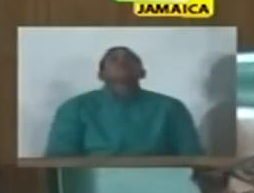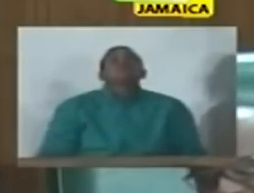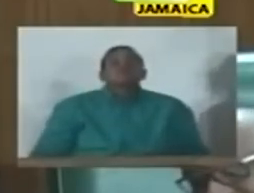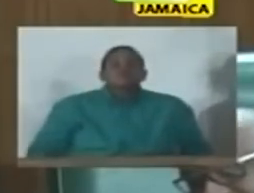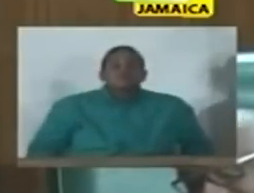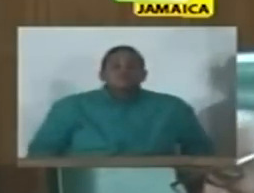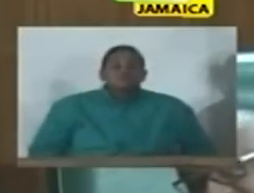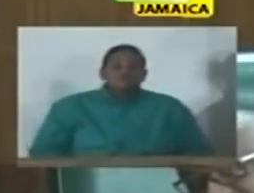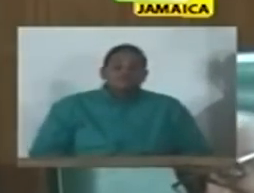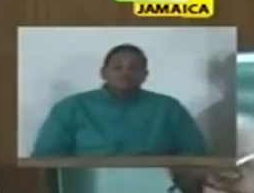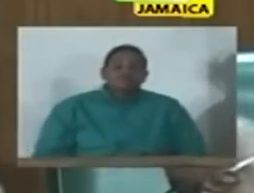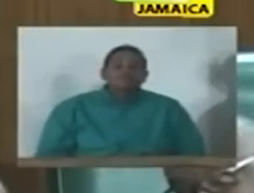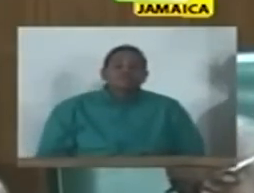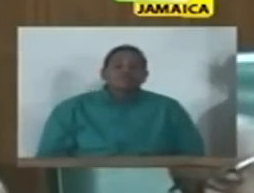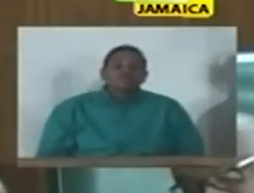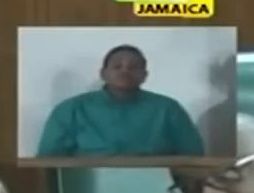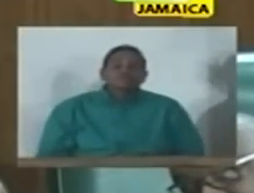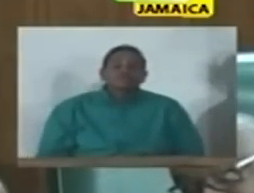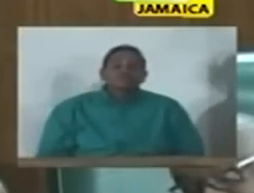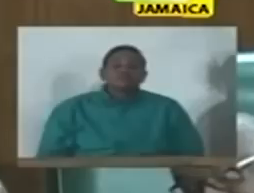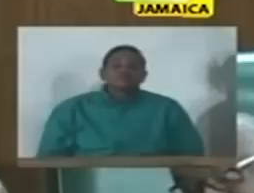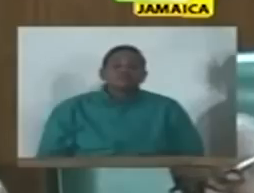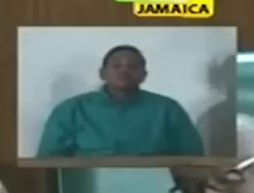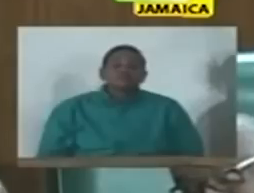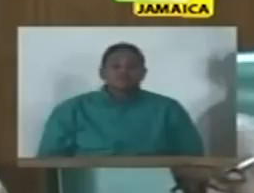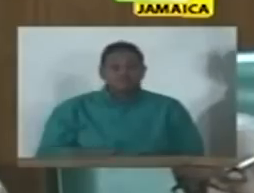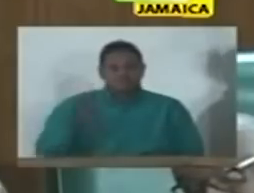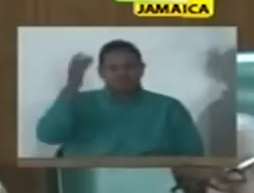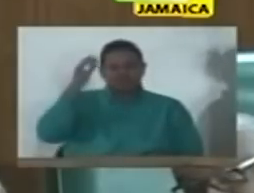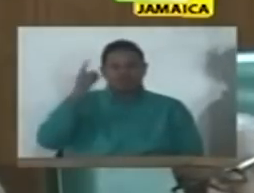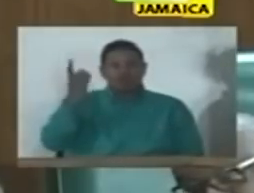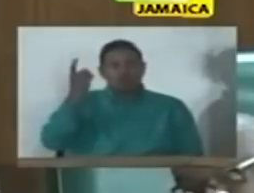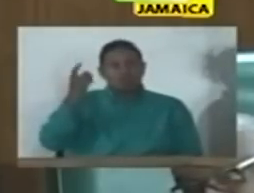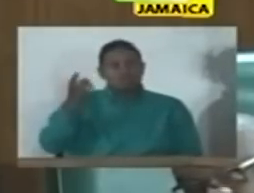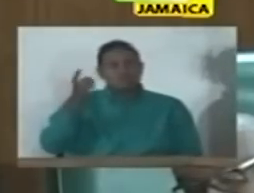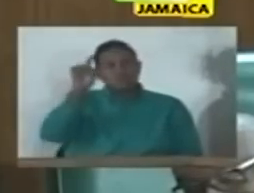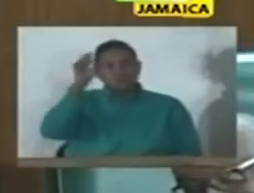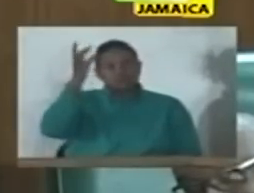Question in my mind again is, if the bill is passed